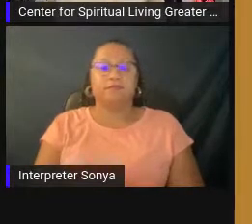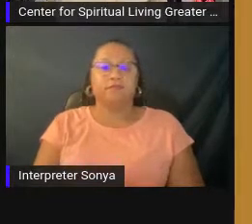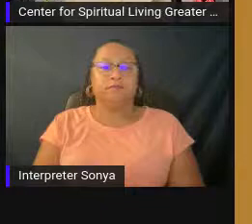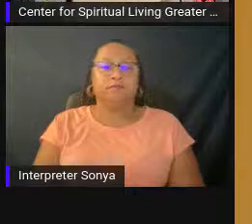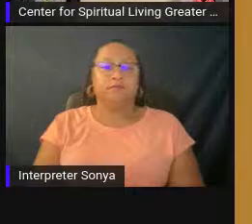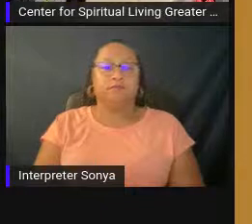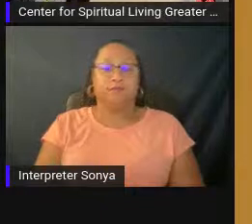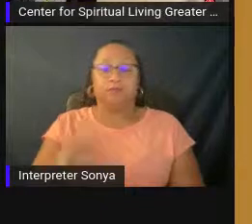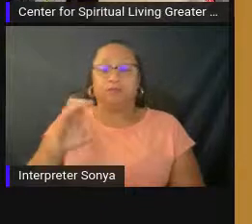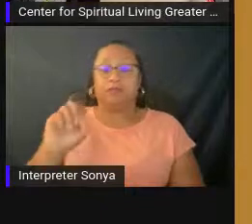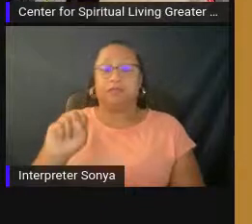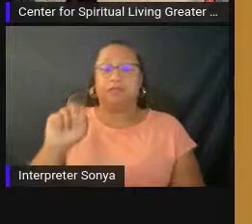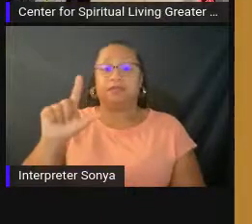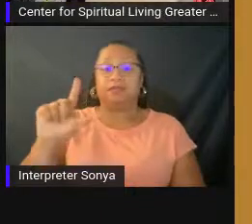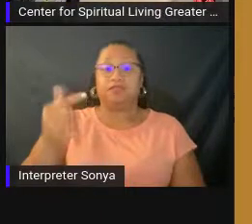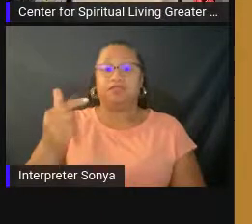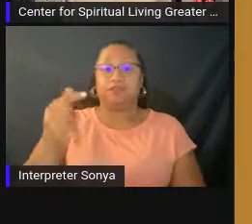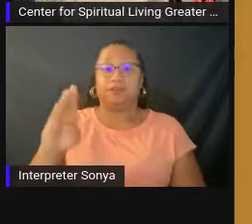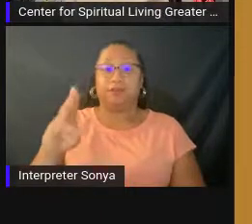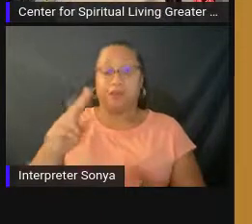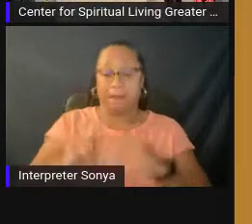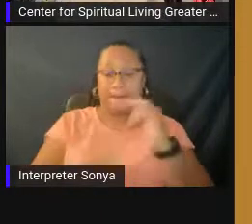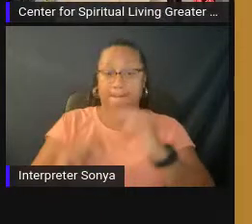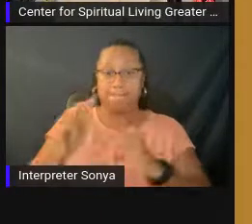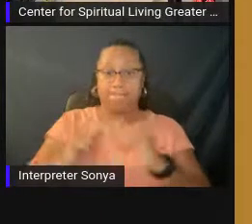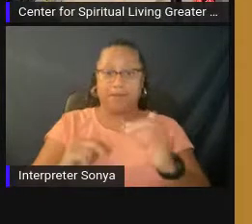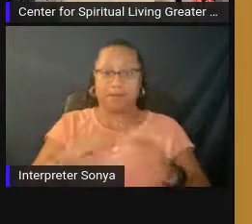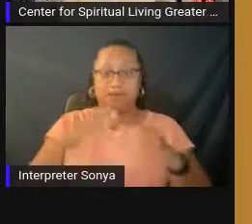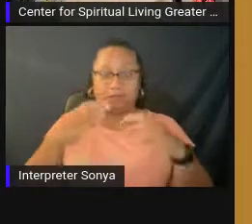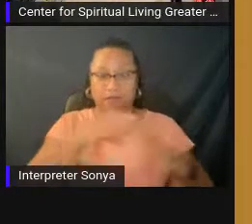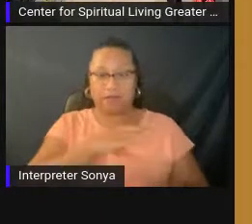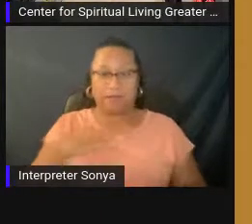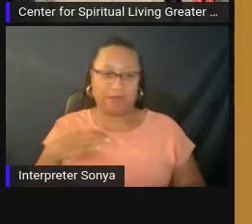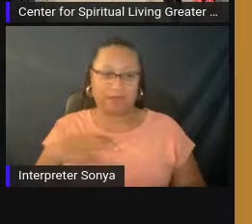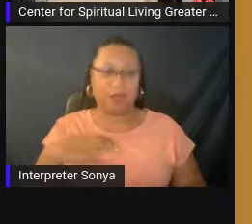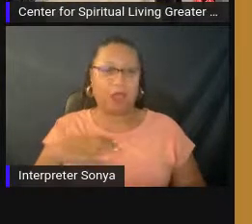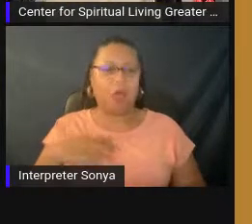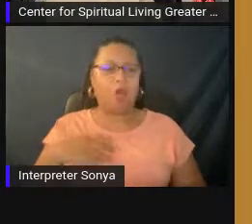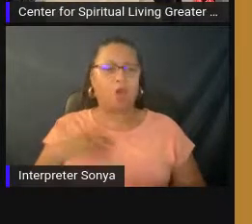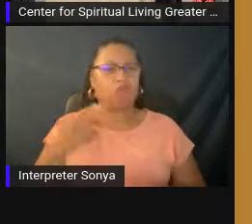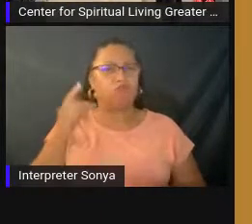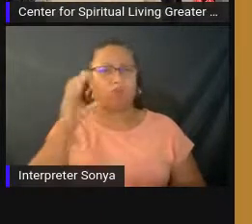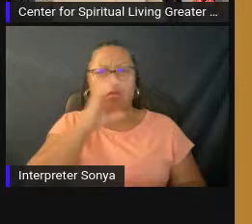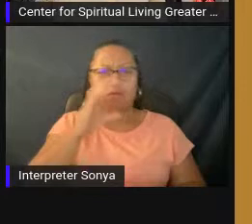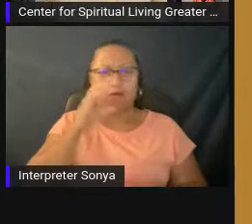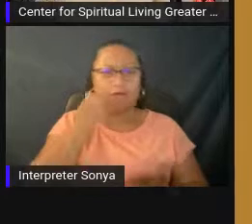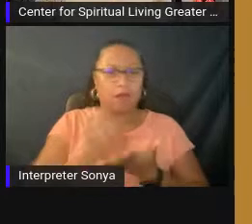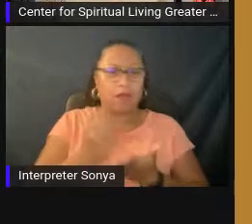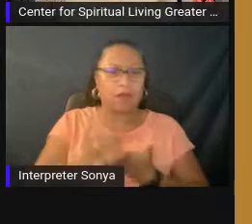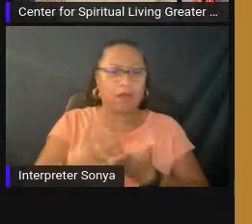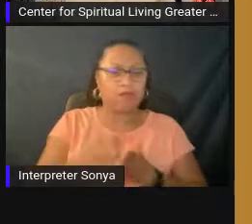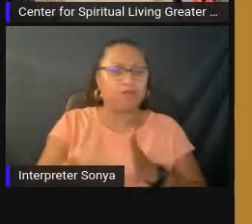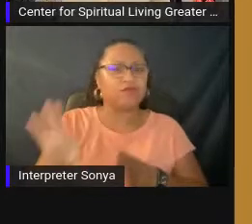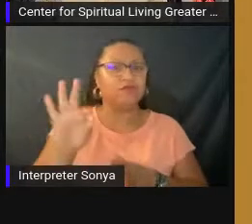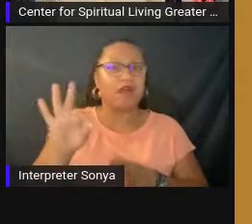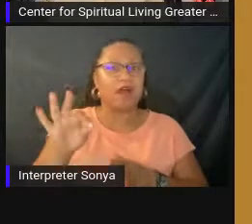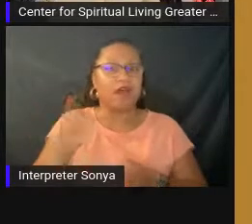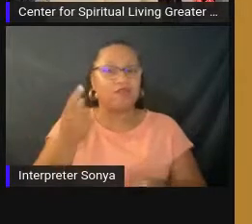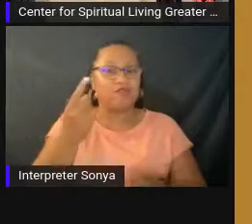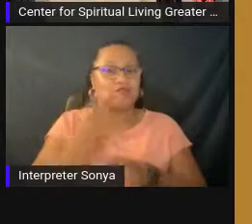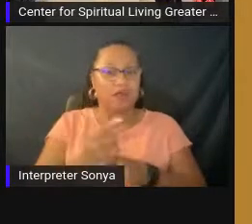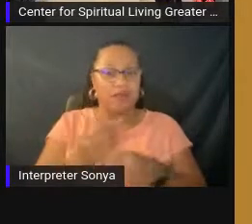The CSLGB Building Committee is seeking assistance in a variety of ways to locate the right next home